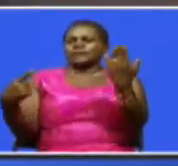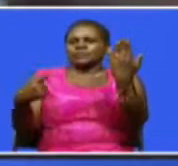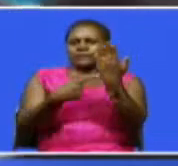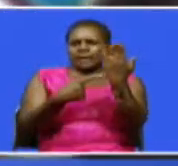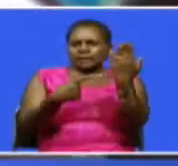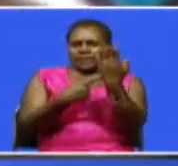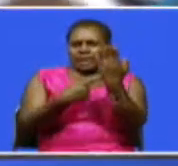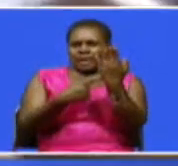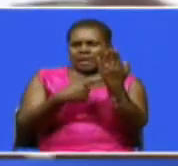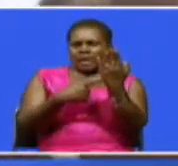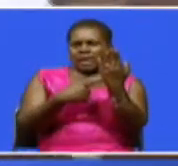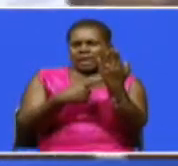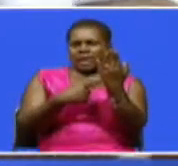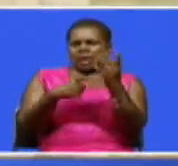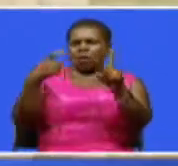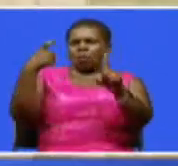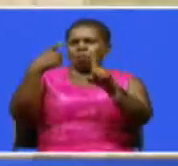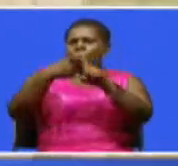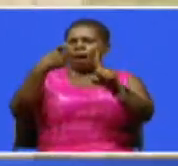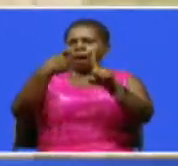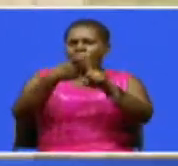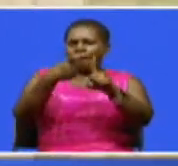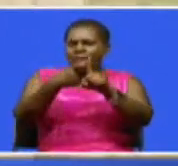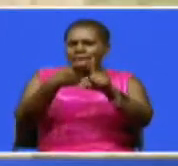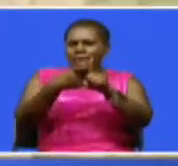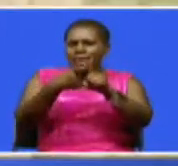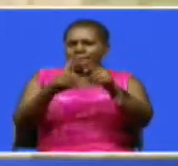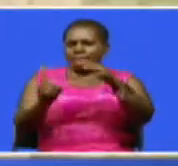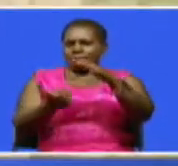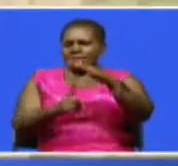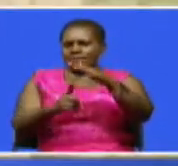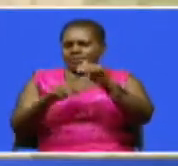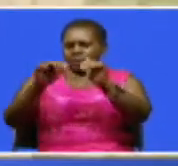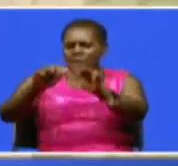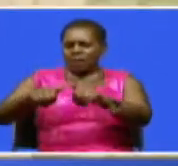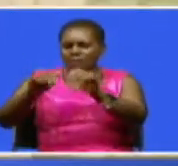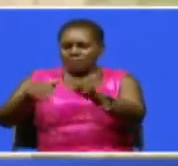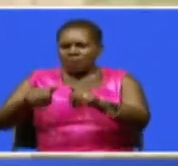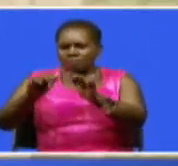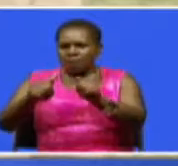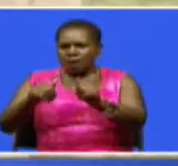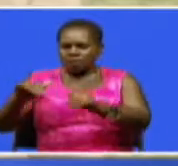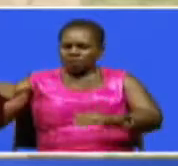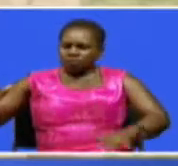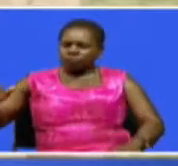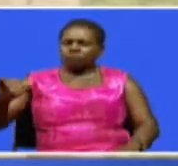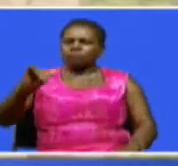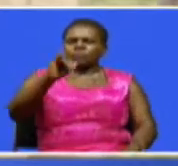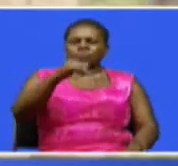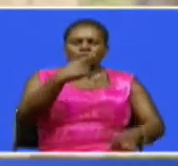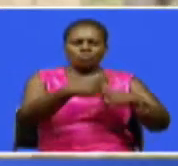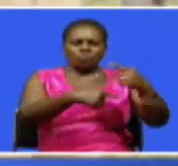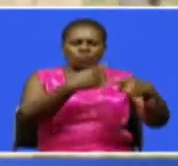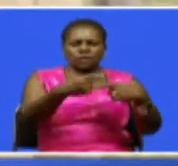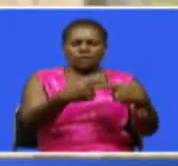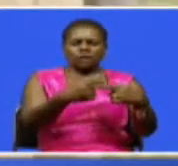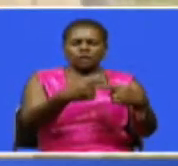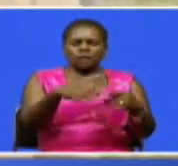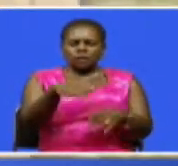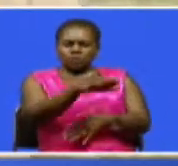Taita Kwale, a place called Bachuma, the Ministry of Agriculture has built an export processing